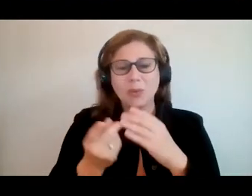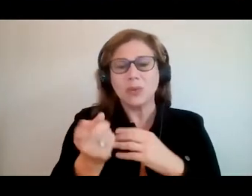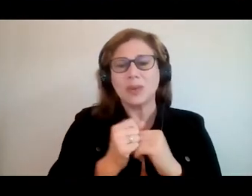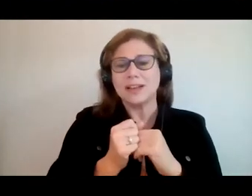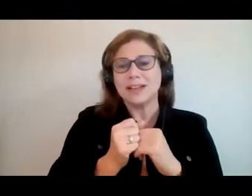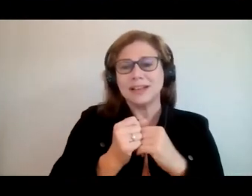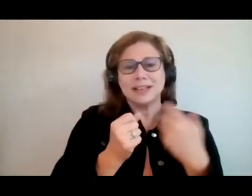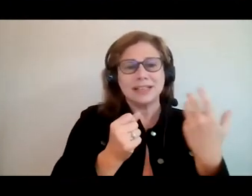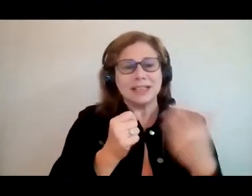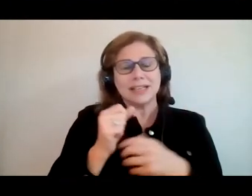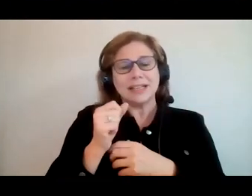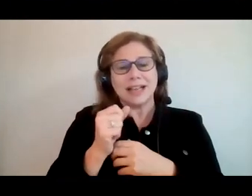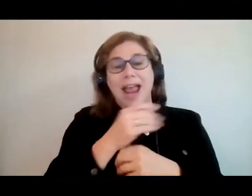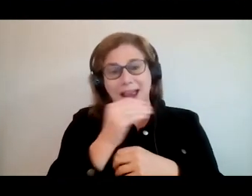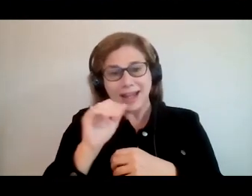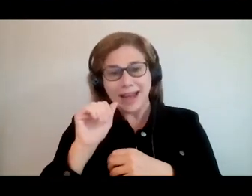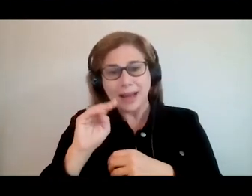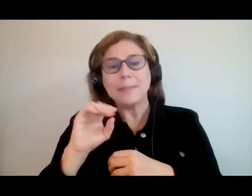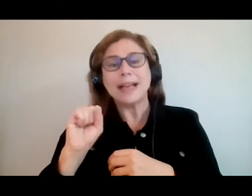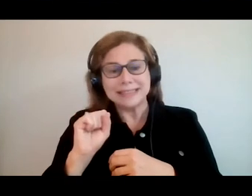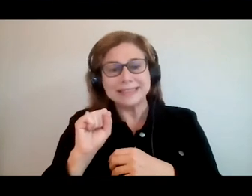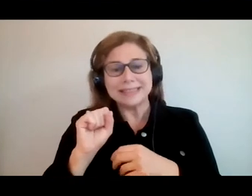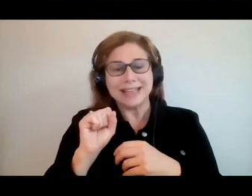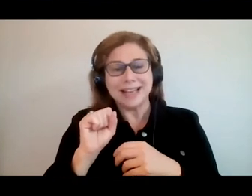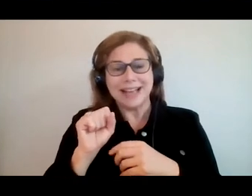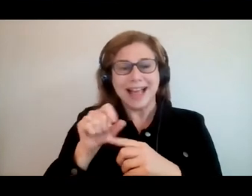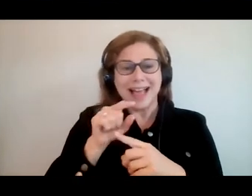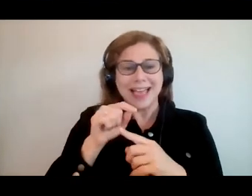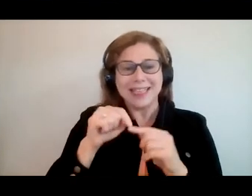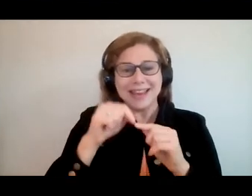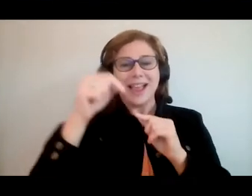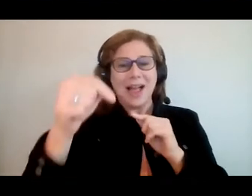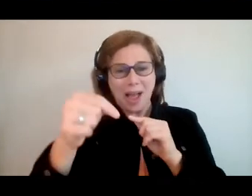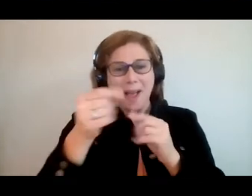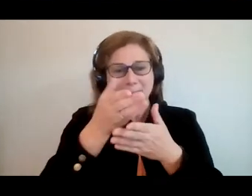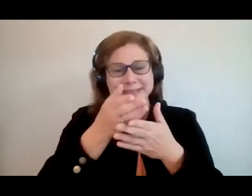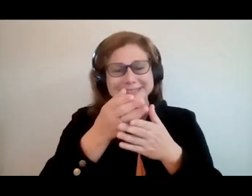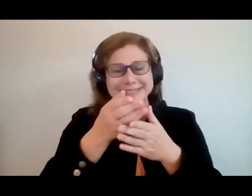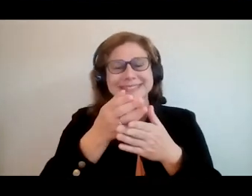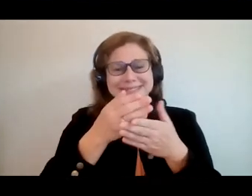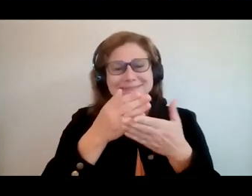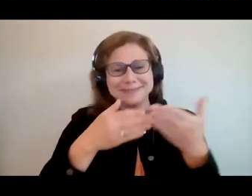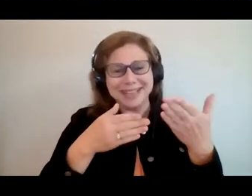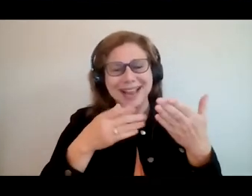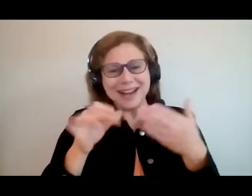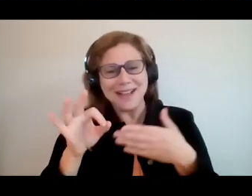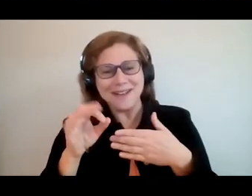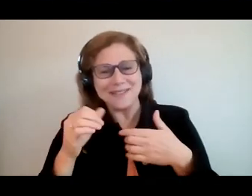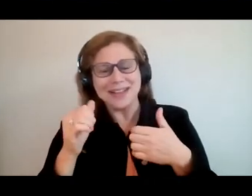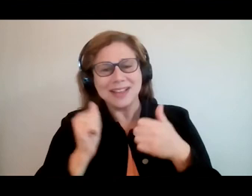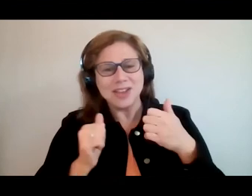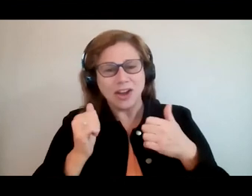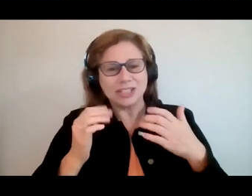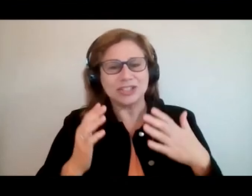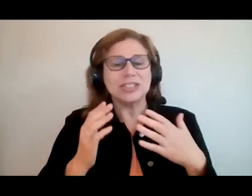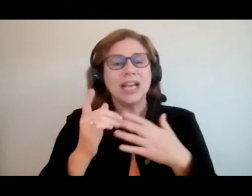know, on the other side of these auditions, you know, I'm just curious, were there some sort of